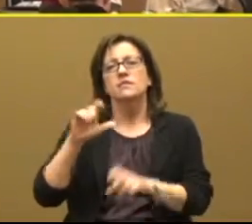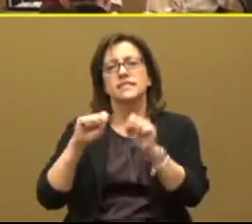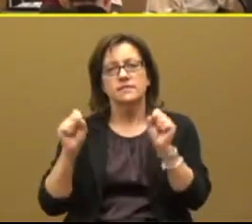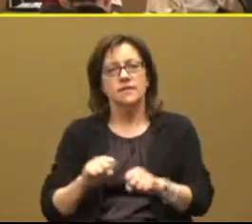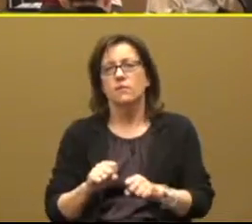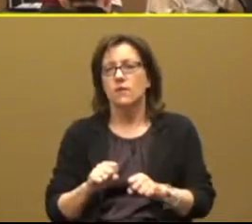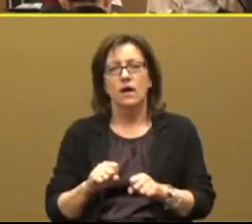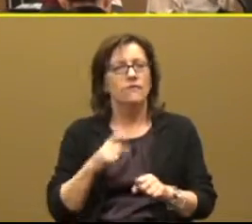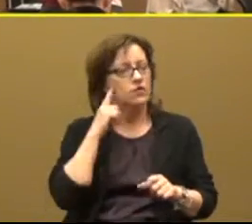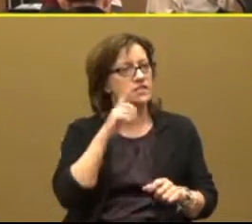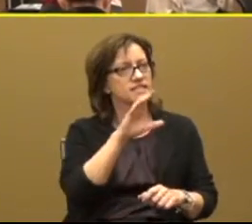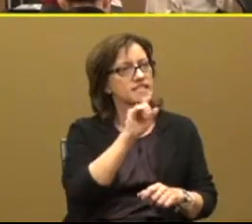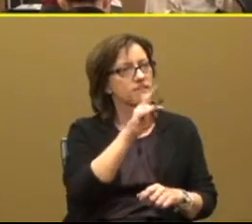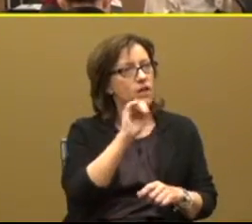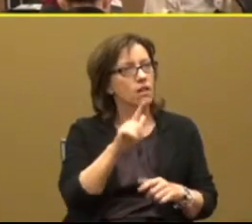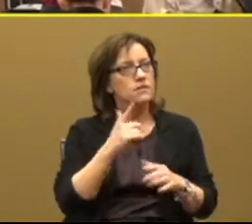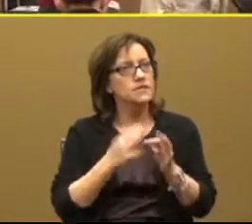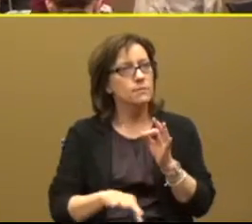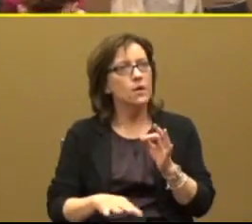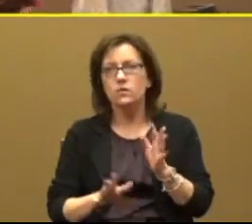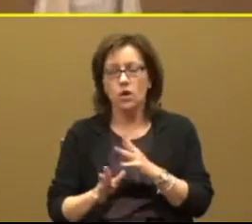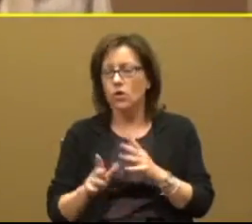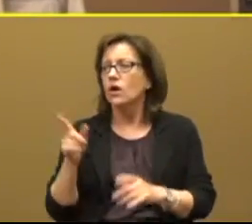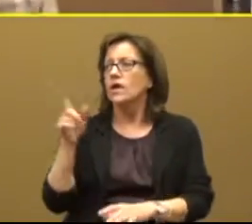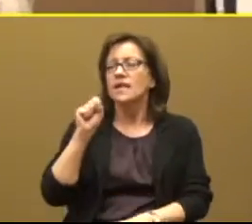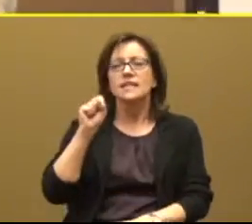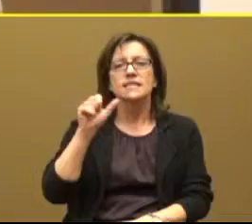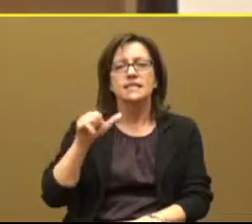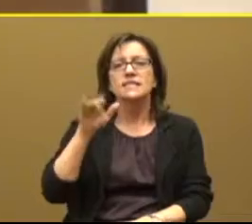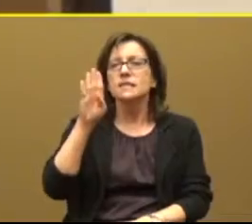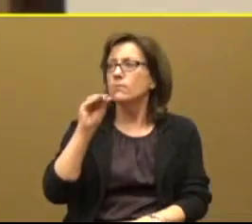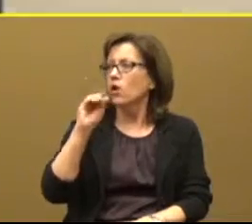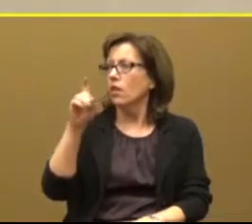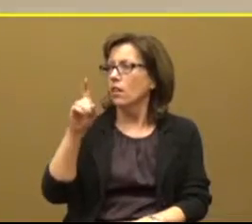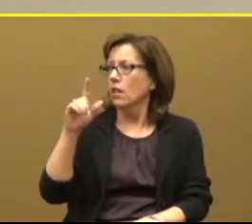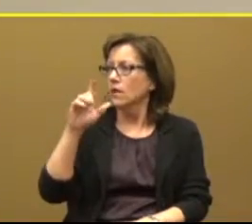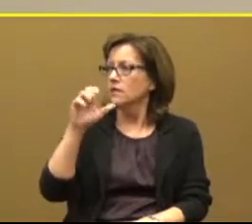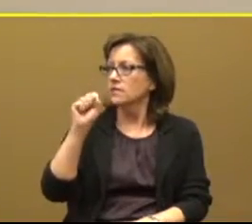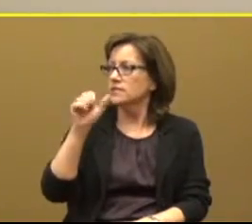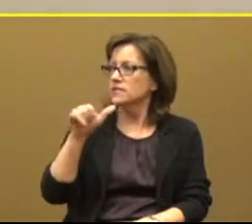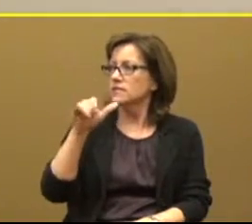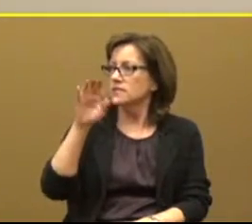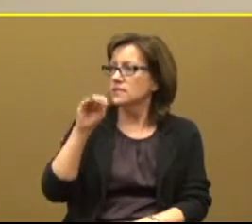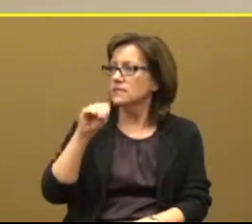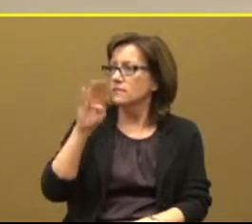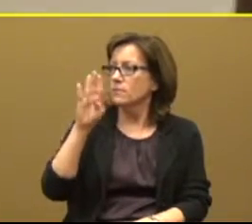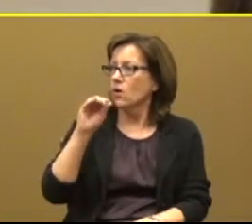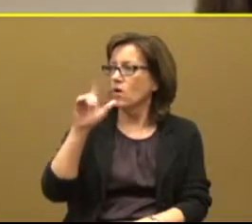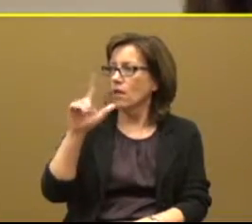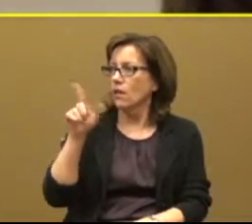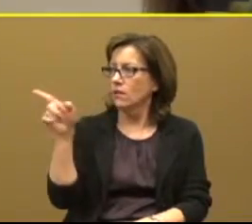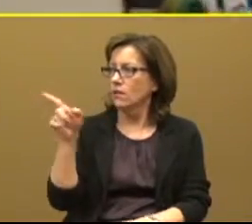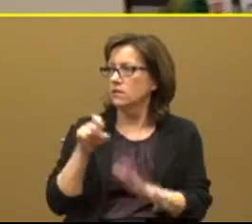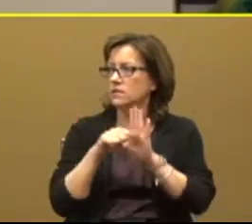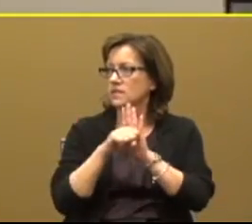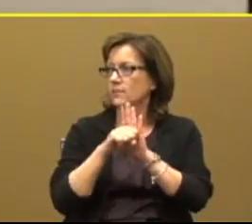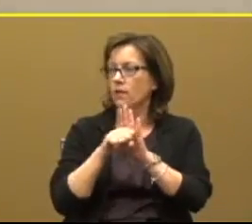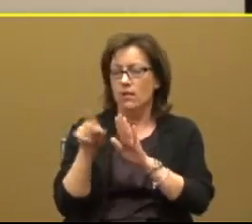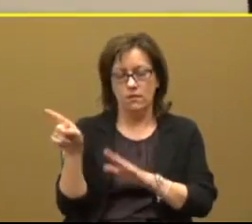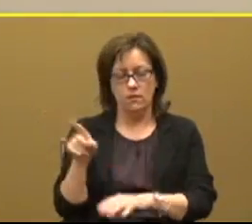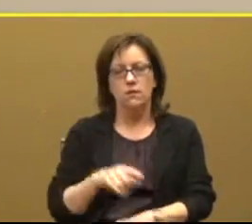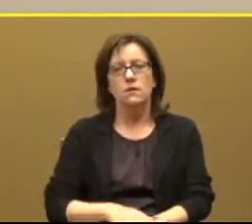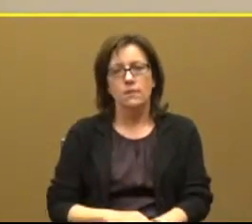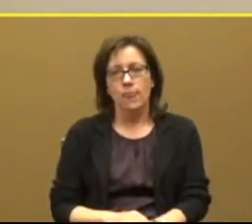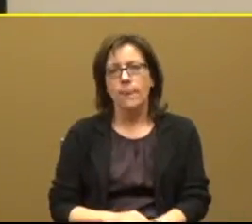This is what I mean by symbol system. So by symbol system, it's basically what you're going to